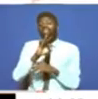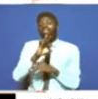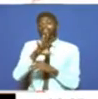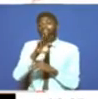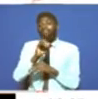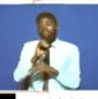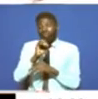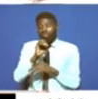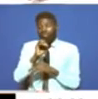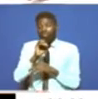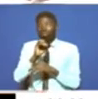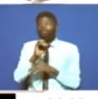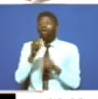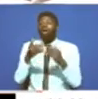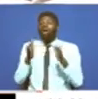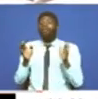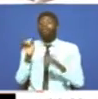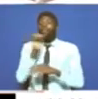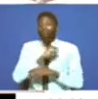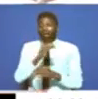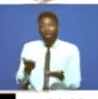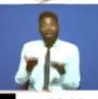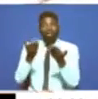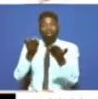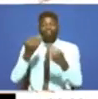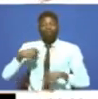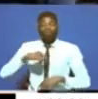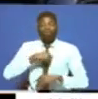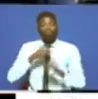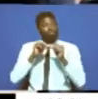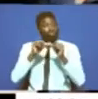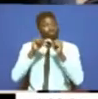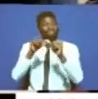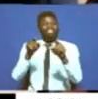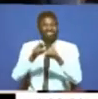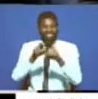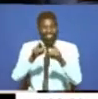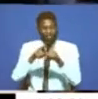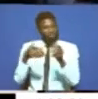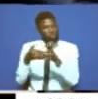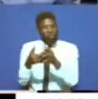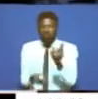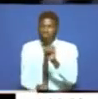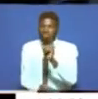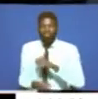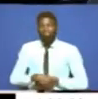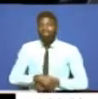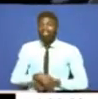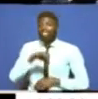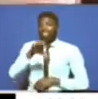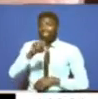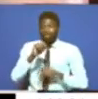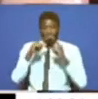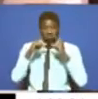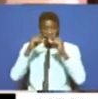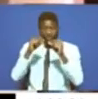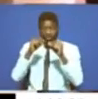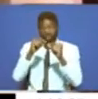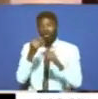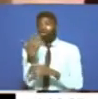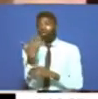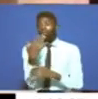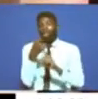over, and we shall continue undeterred. The CS observed that the documents from the public works had errors